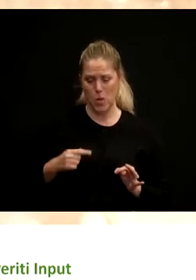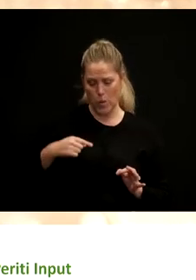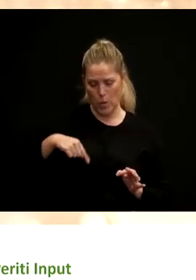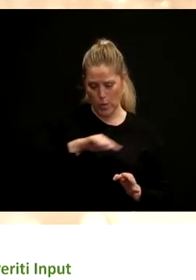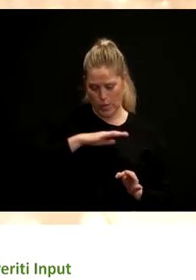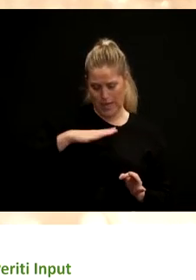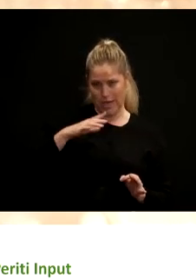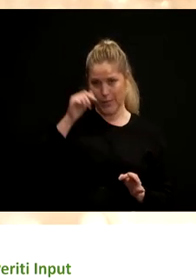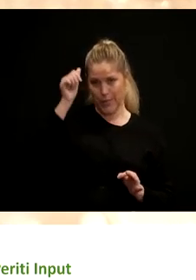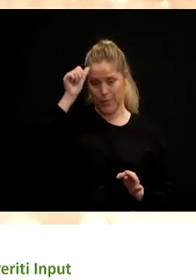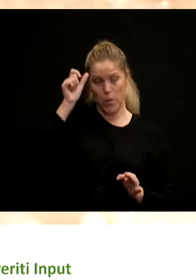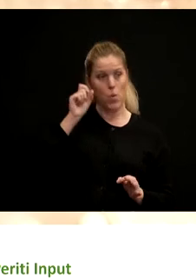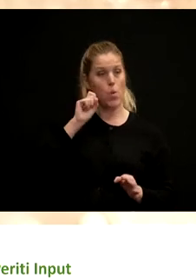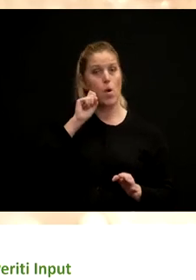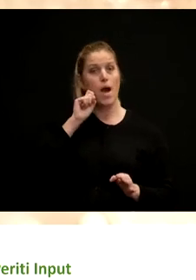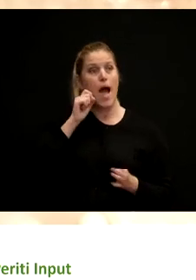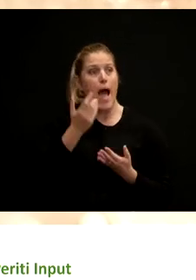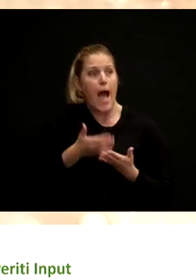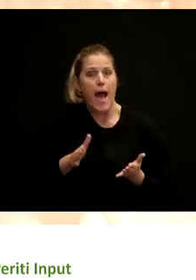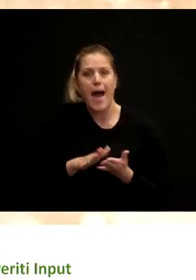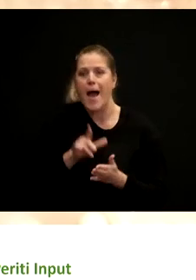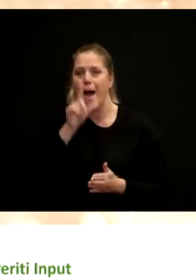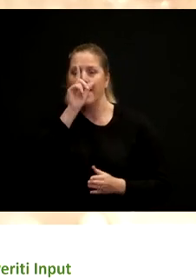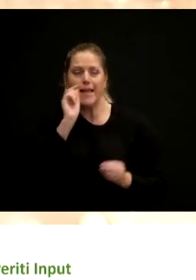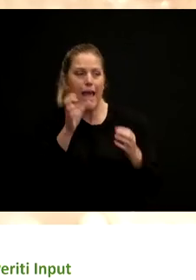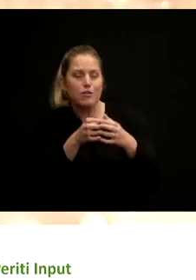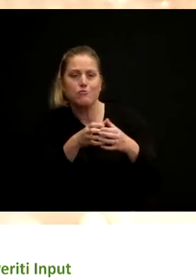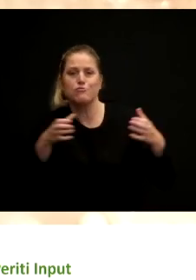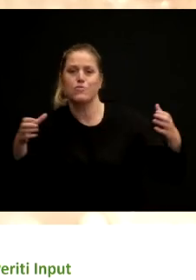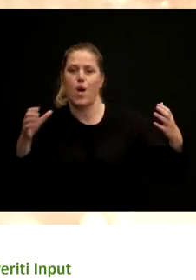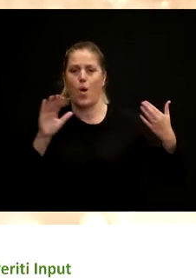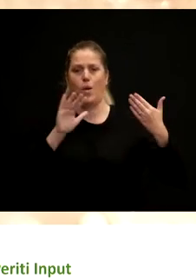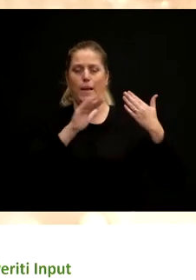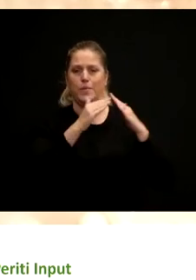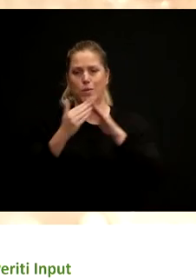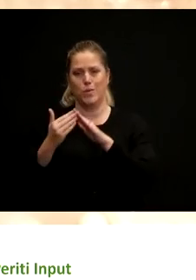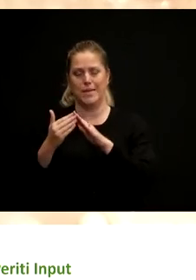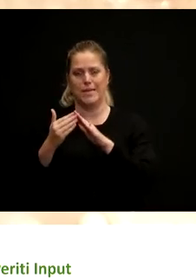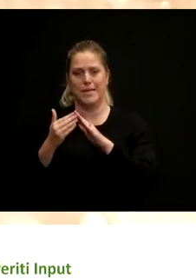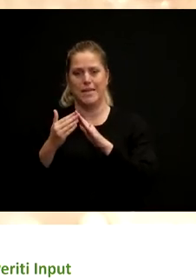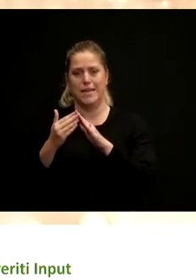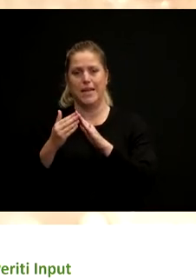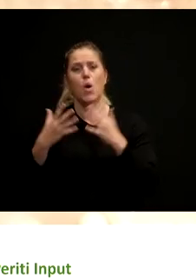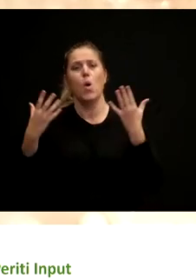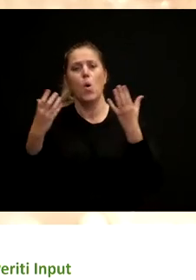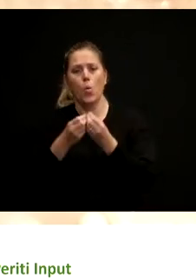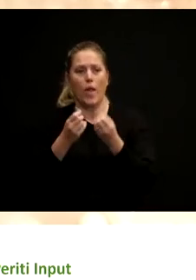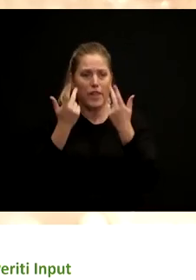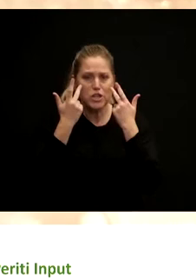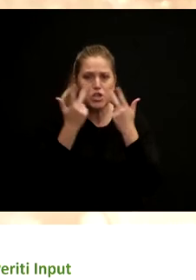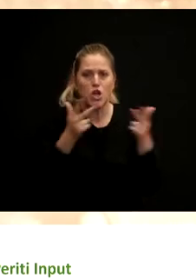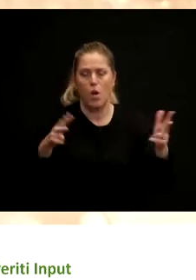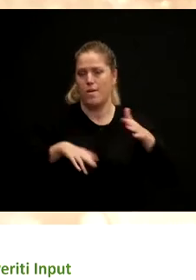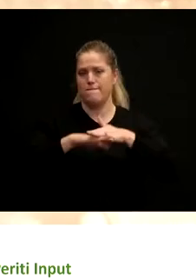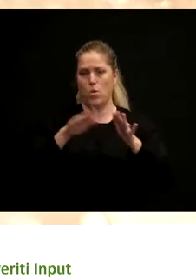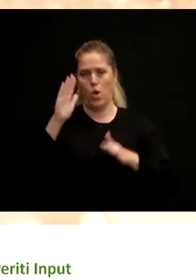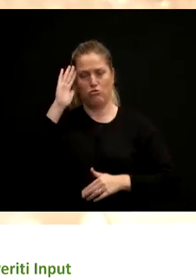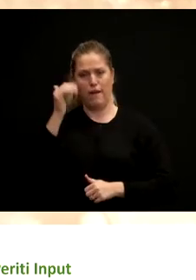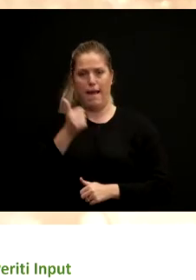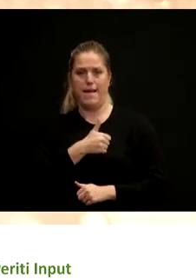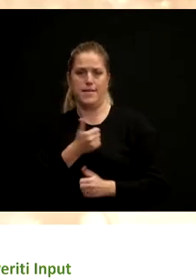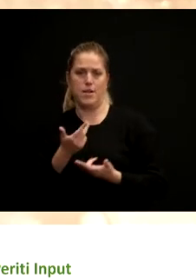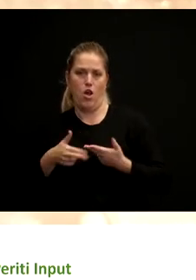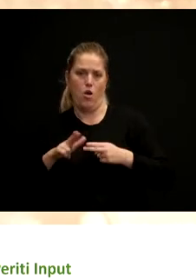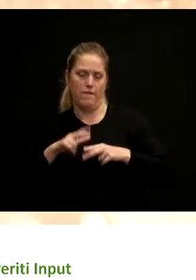they help us to grow as a community transparent to the grace of God, a community more able